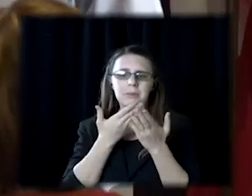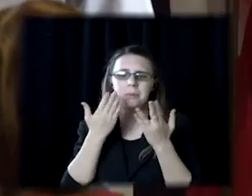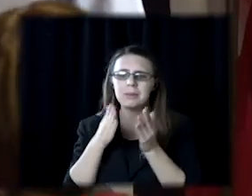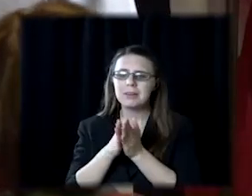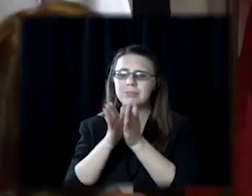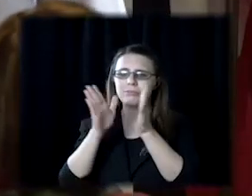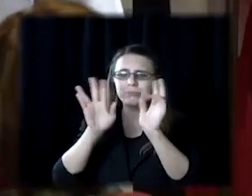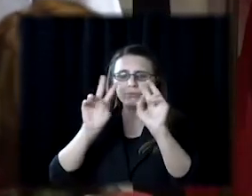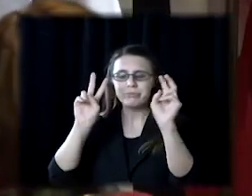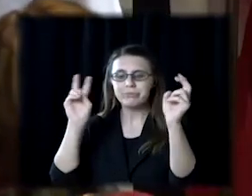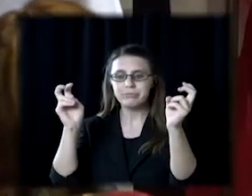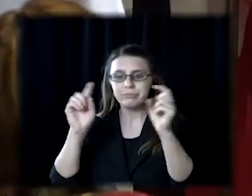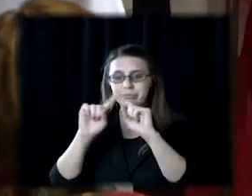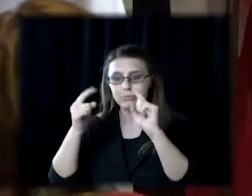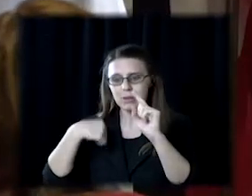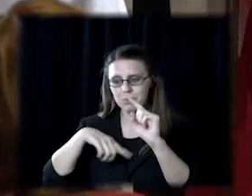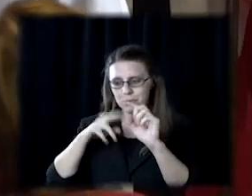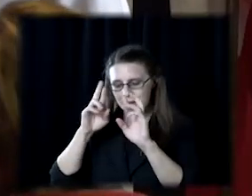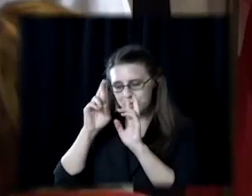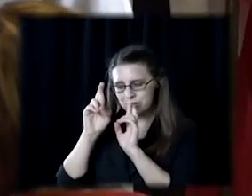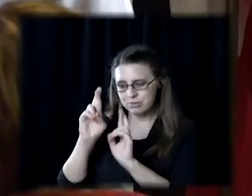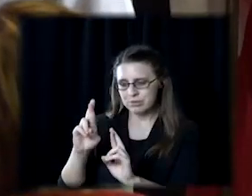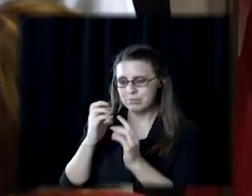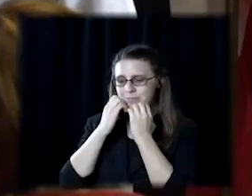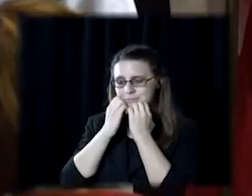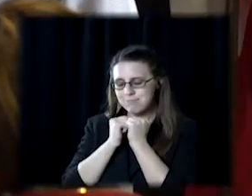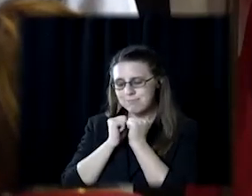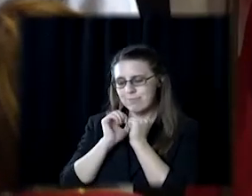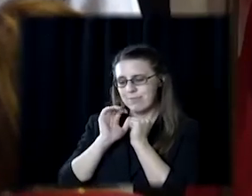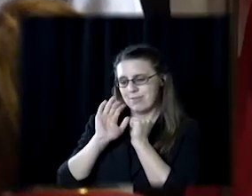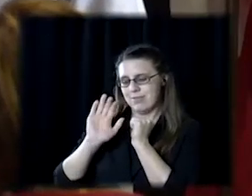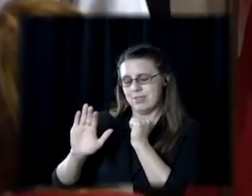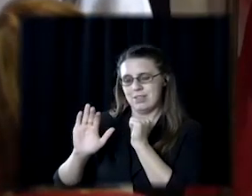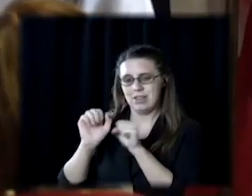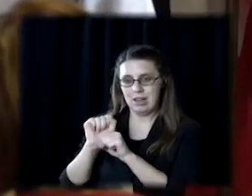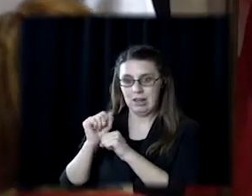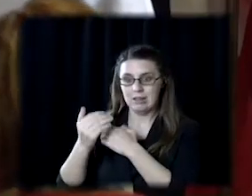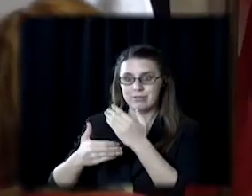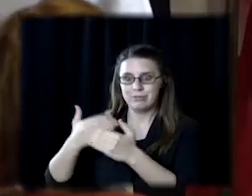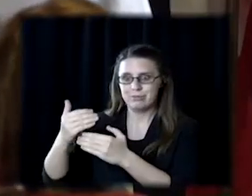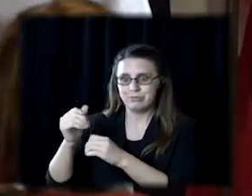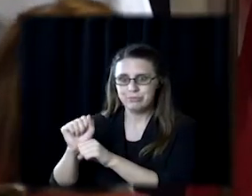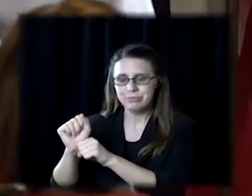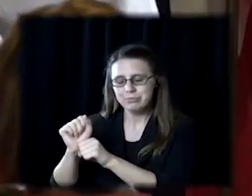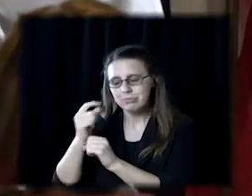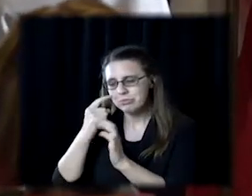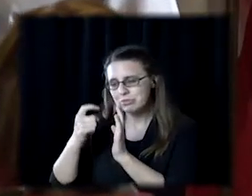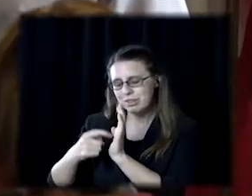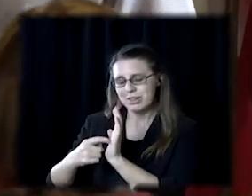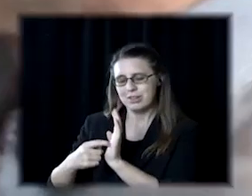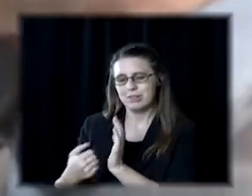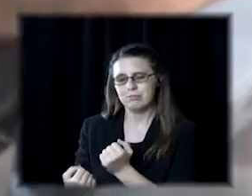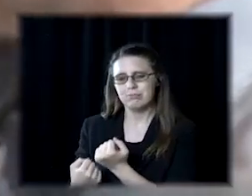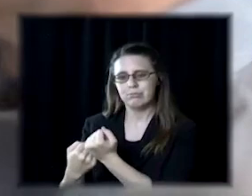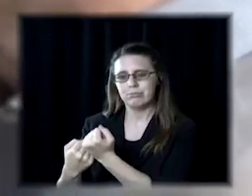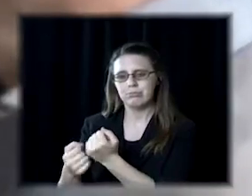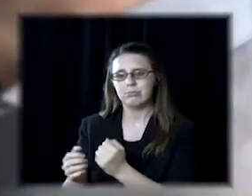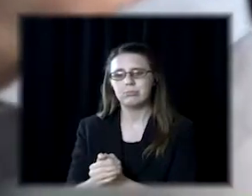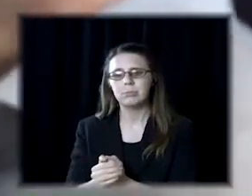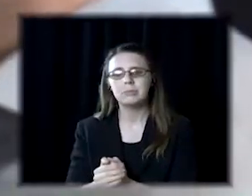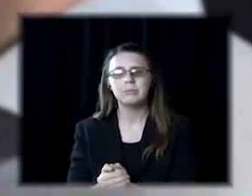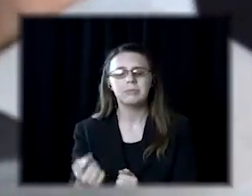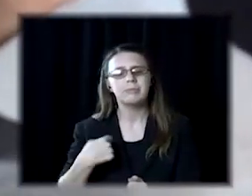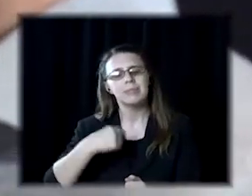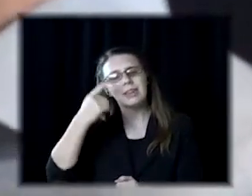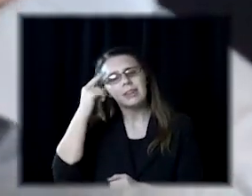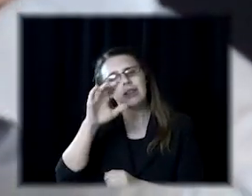recognizing the value of the municipalities and the hard work that they have ahead of them. Senator, I just wanted to add that I think the general premise